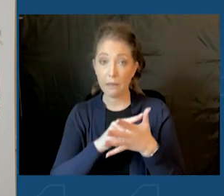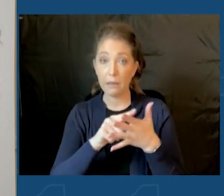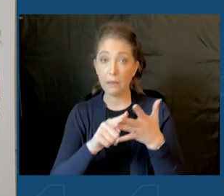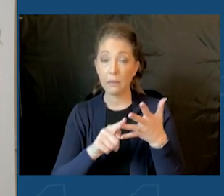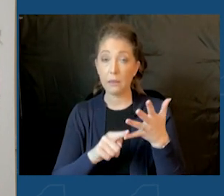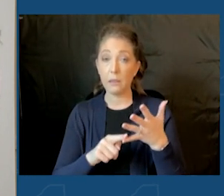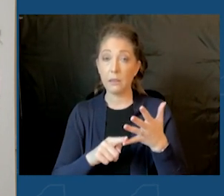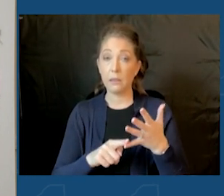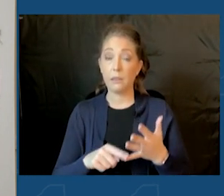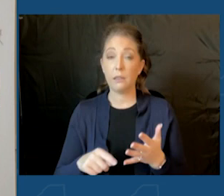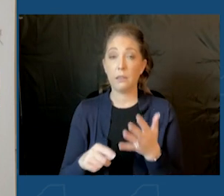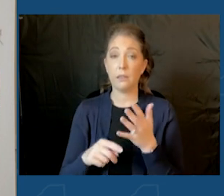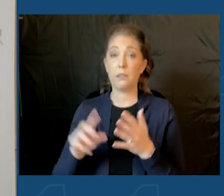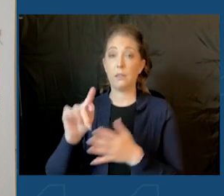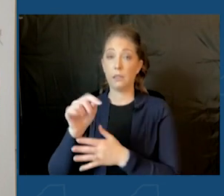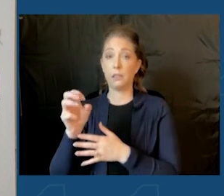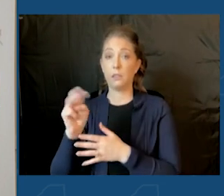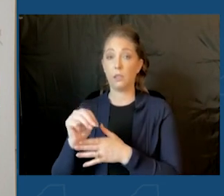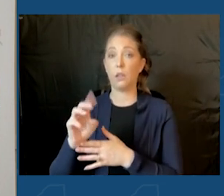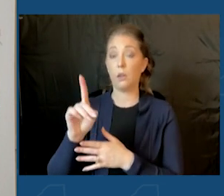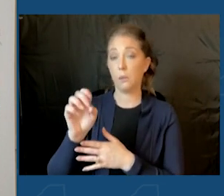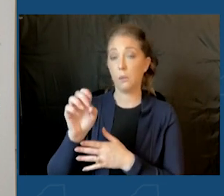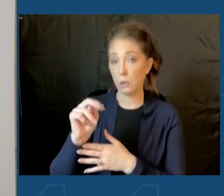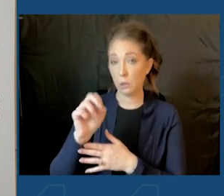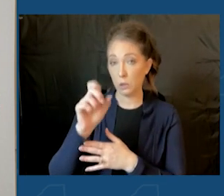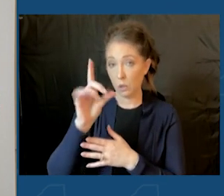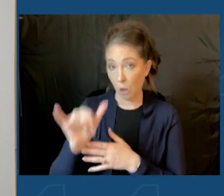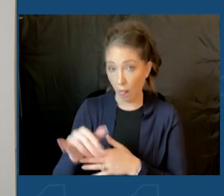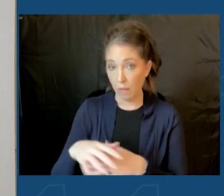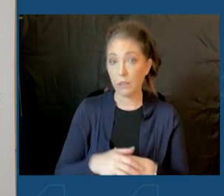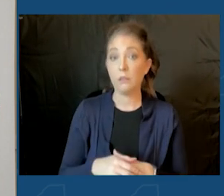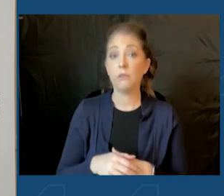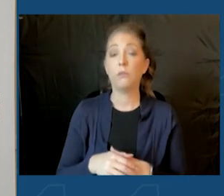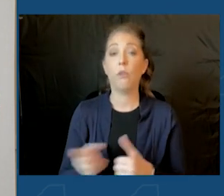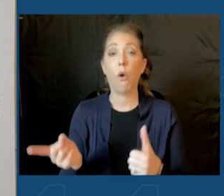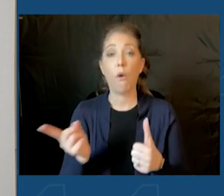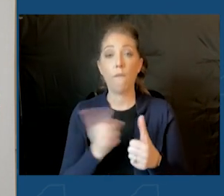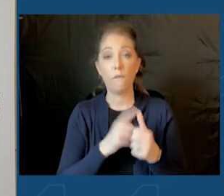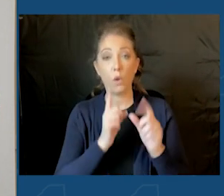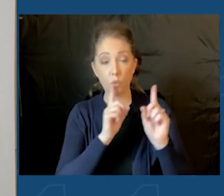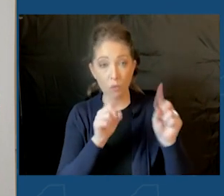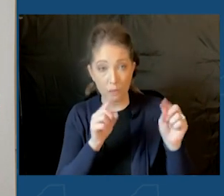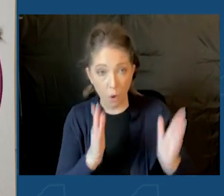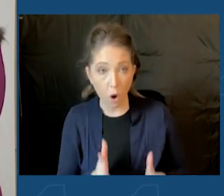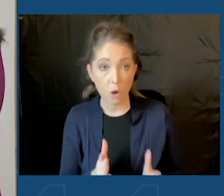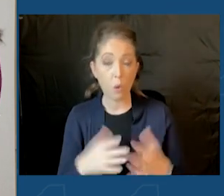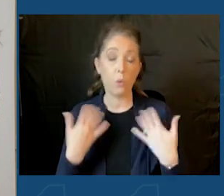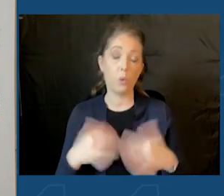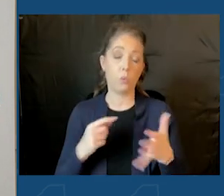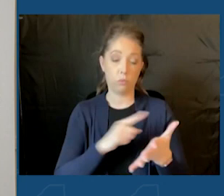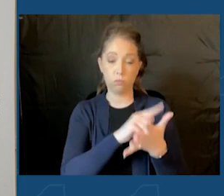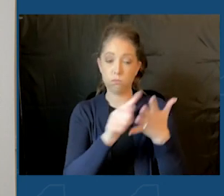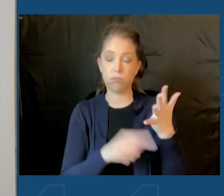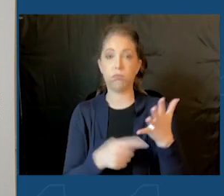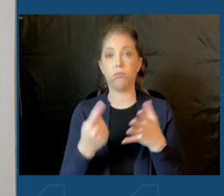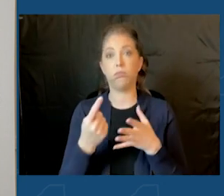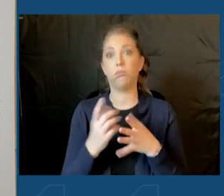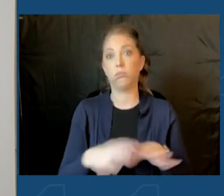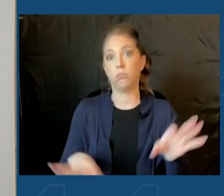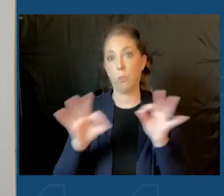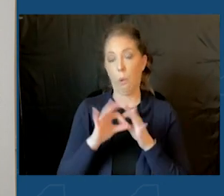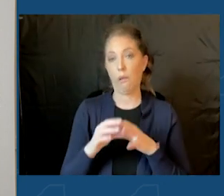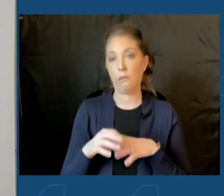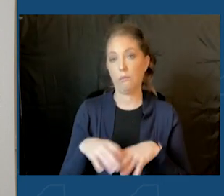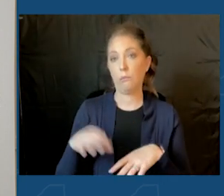and you mentioned Tom Donnelly, our legislative, really first responder here is such an important part of our response, and our Chief Deputy, Lisa